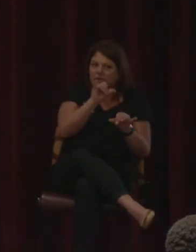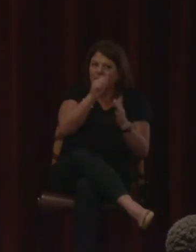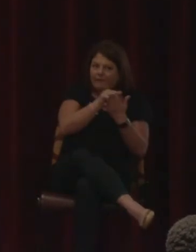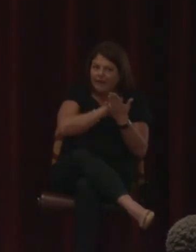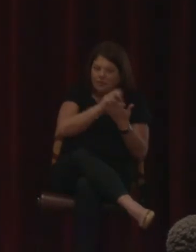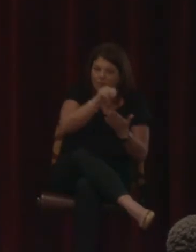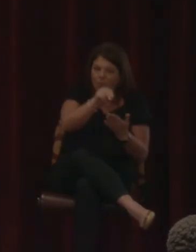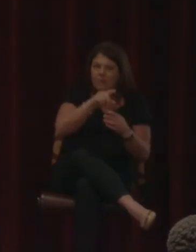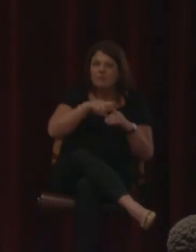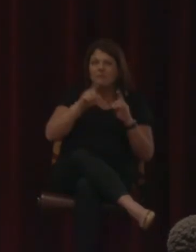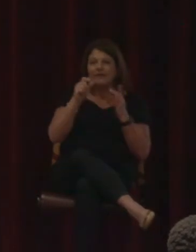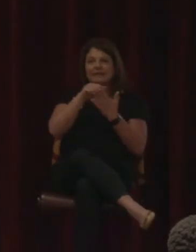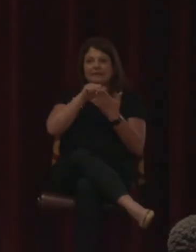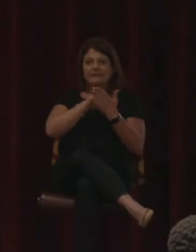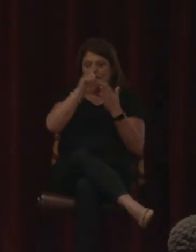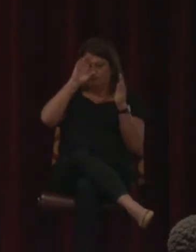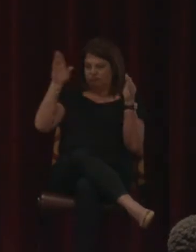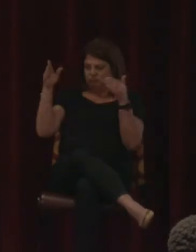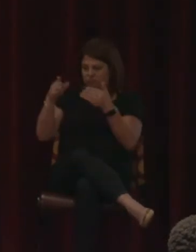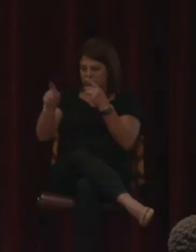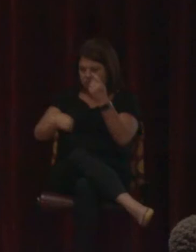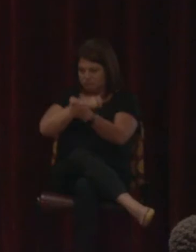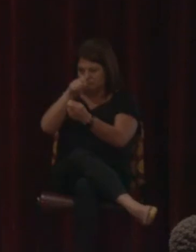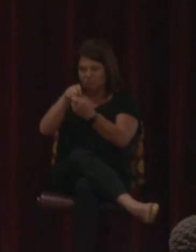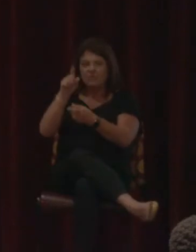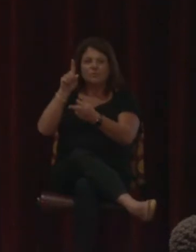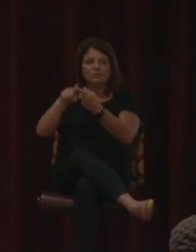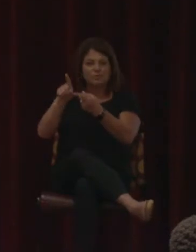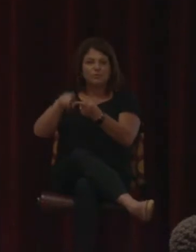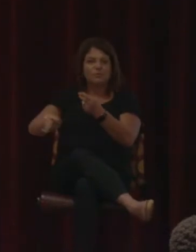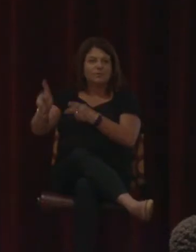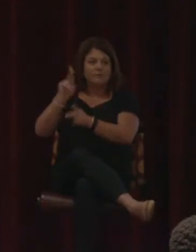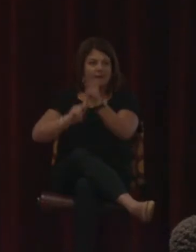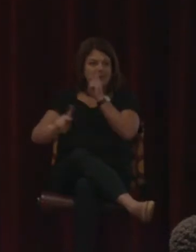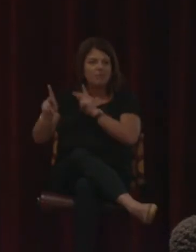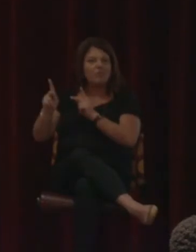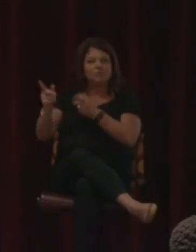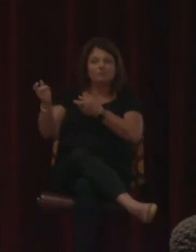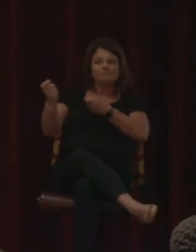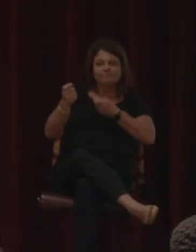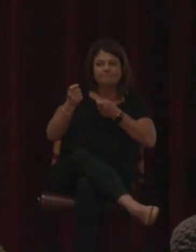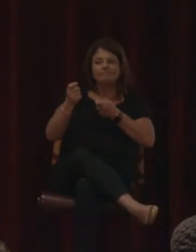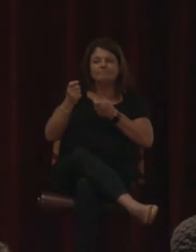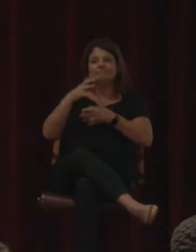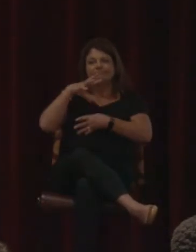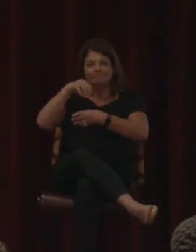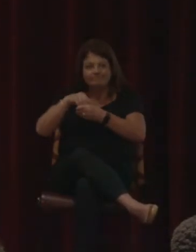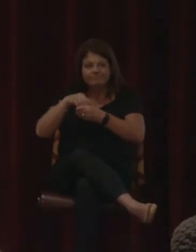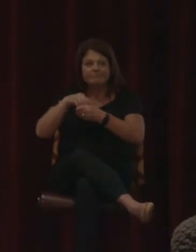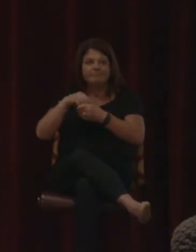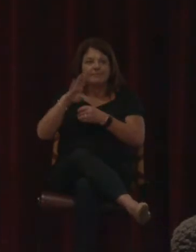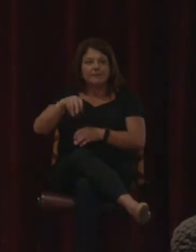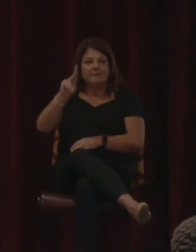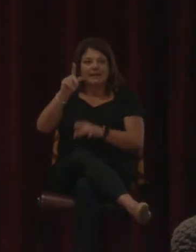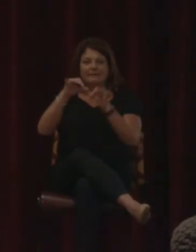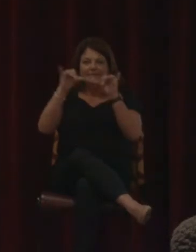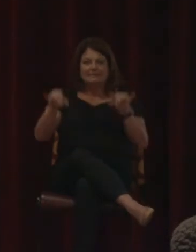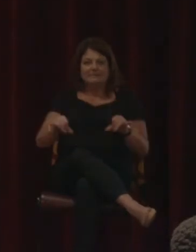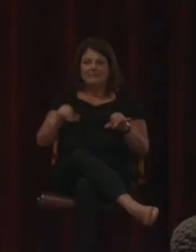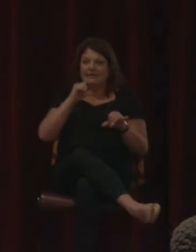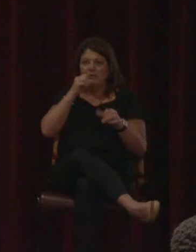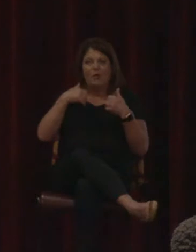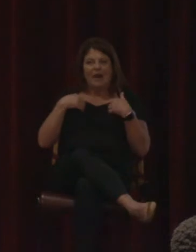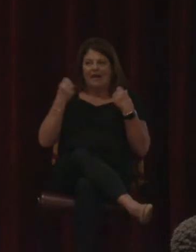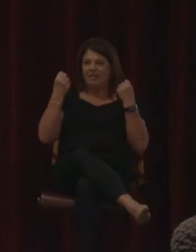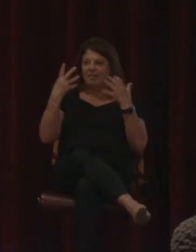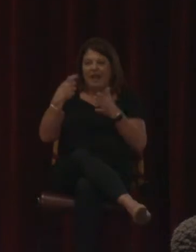that are geared specifically towards people to bring them into the banking system. So they won't have a lot of fees, if